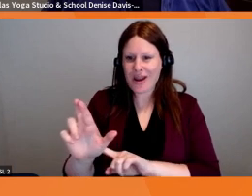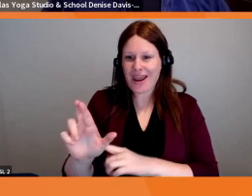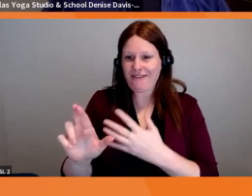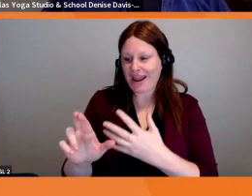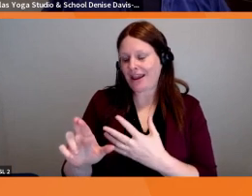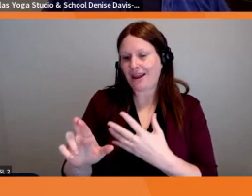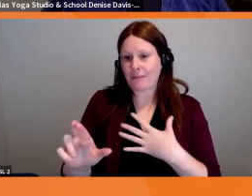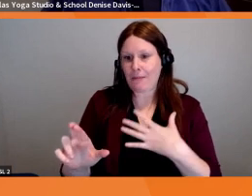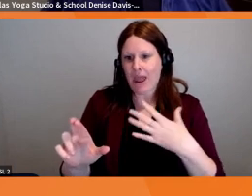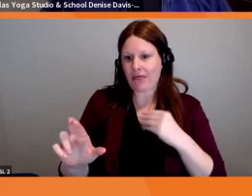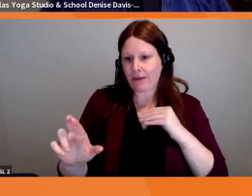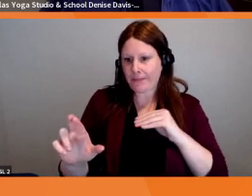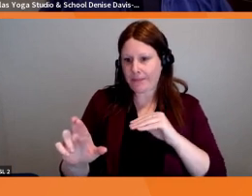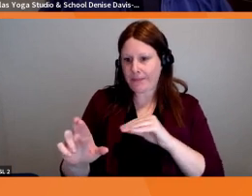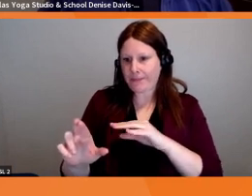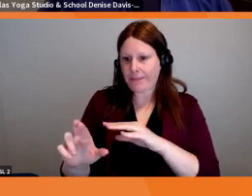little bit.